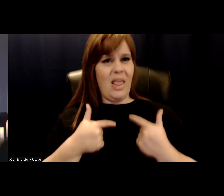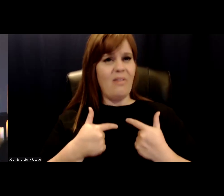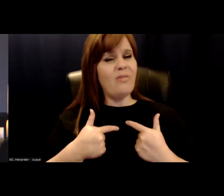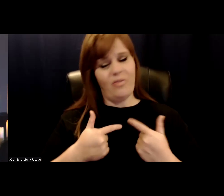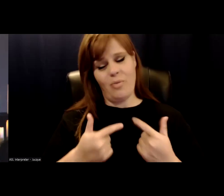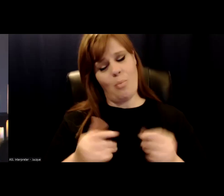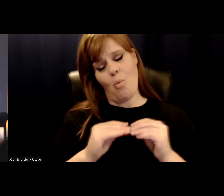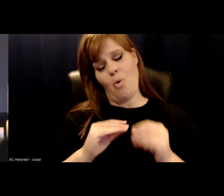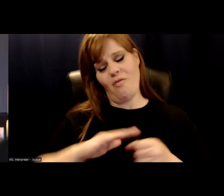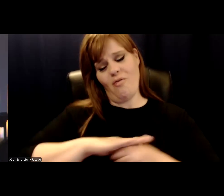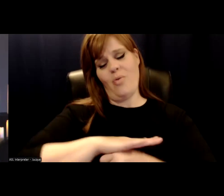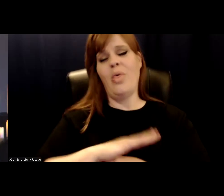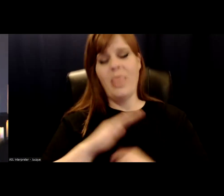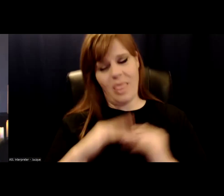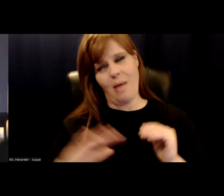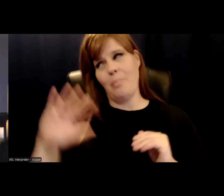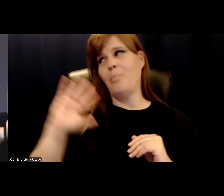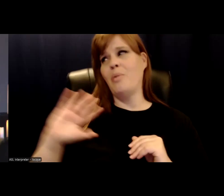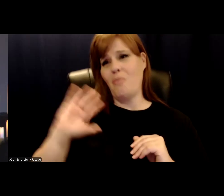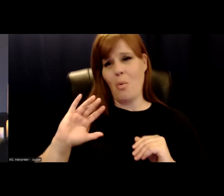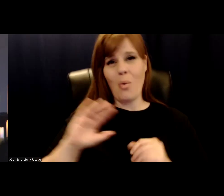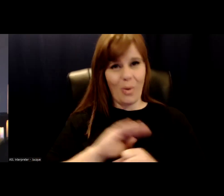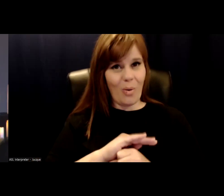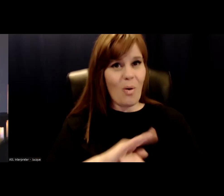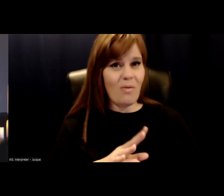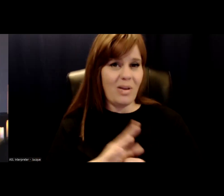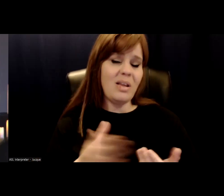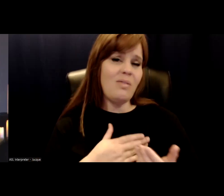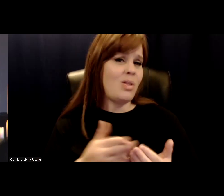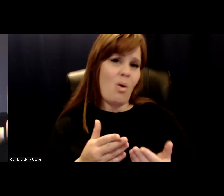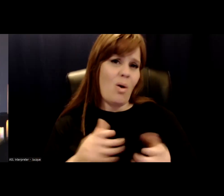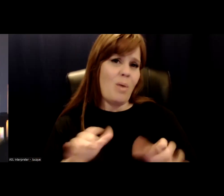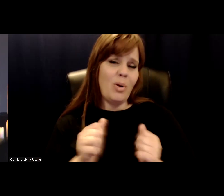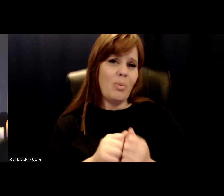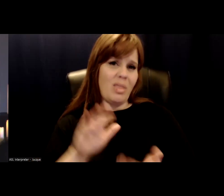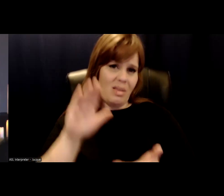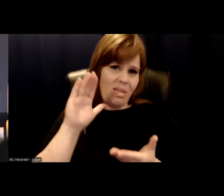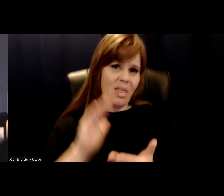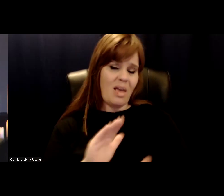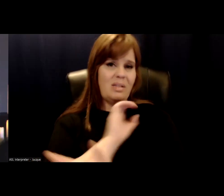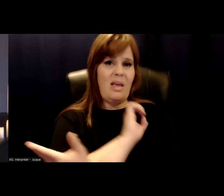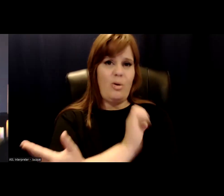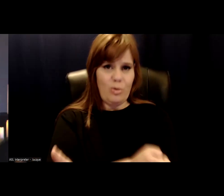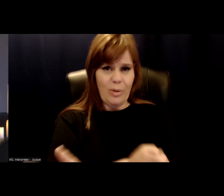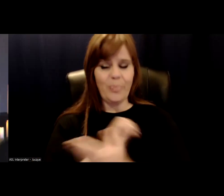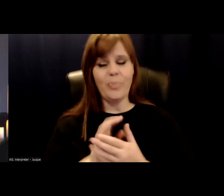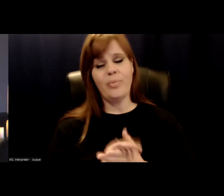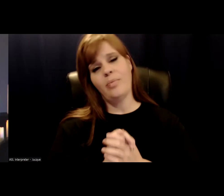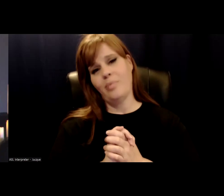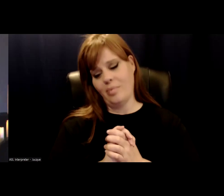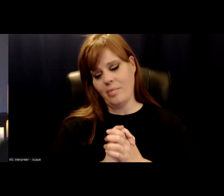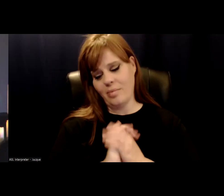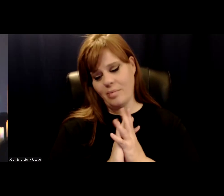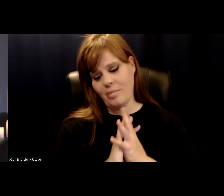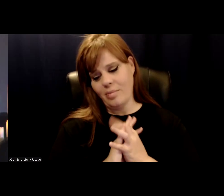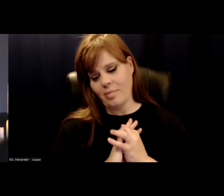before COVID, even though I'm doing it with less energy. But in a very real and